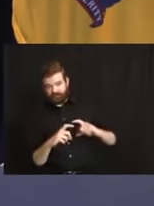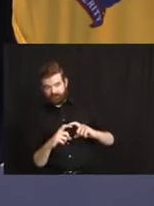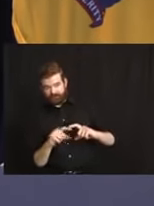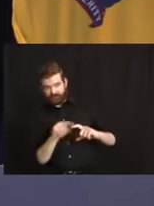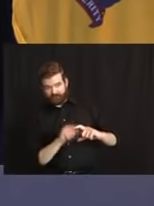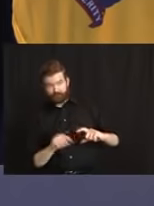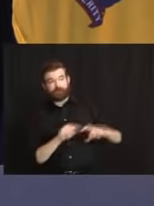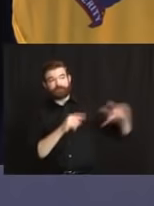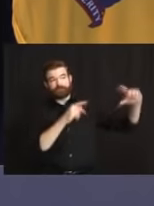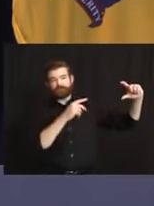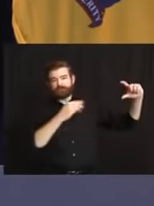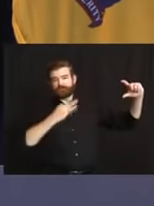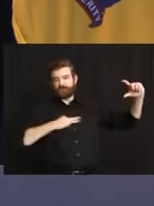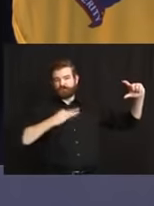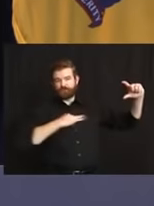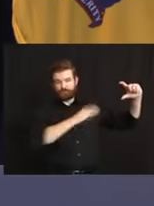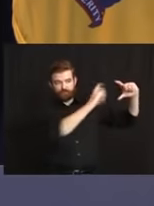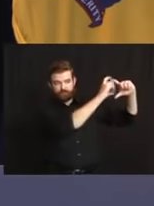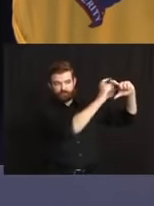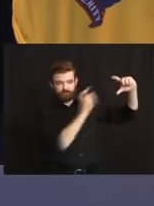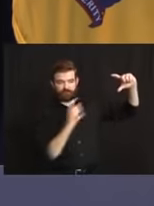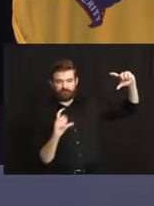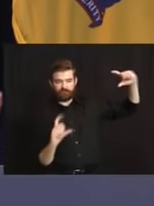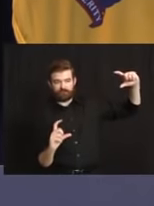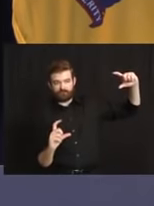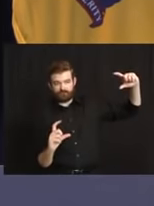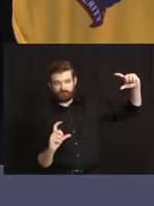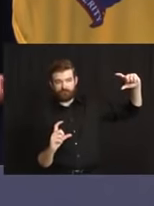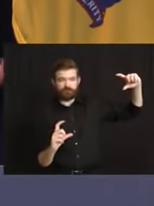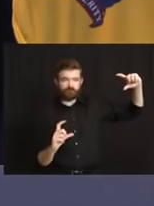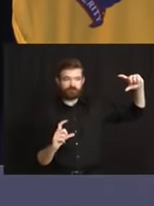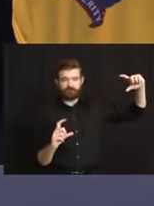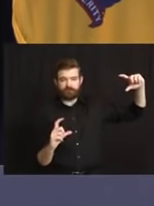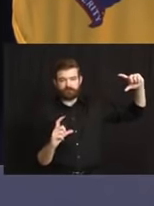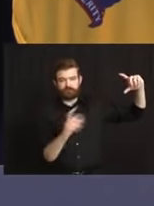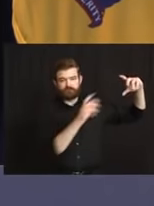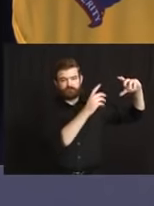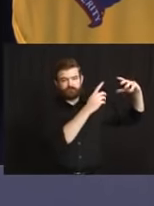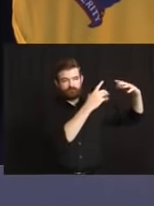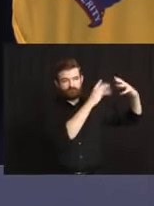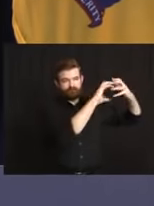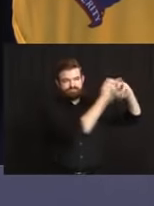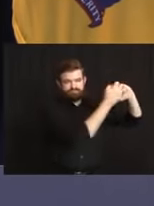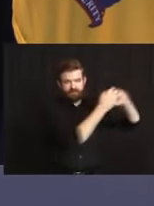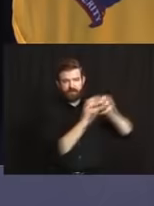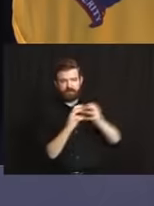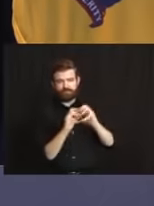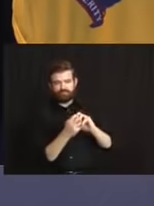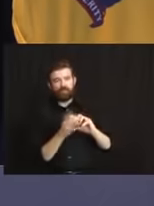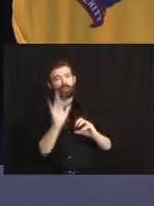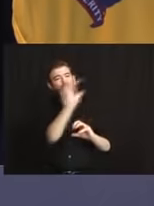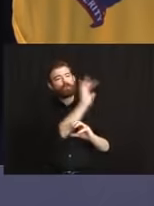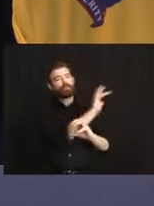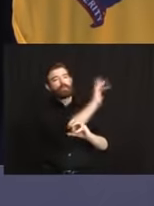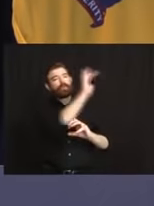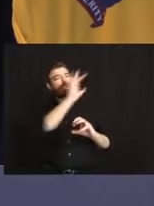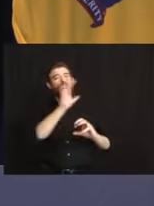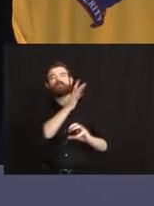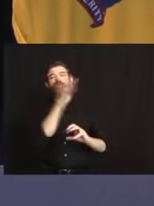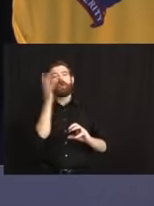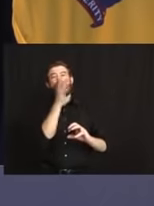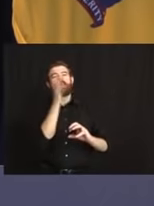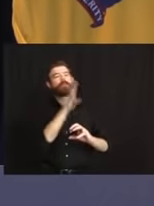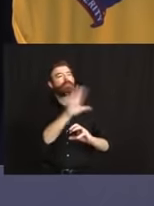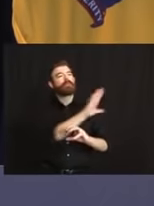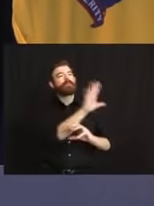bigger footprint and you've got an urban slash suburban rural reality there